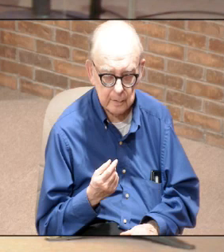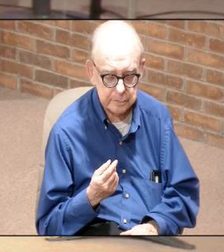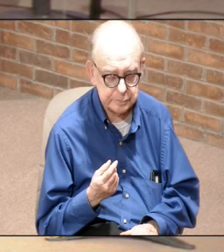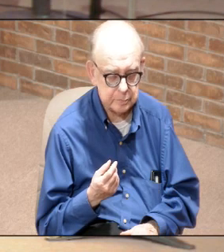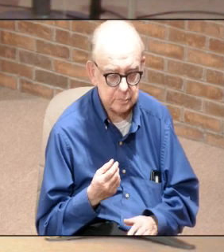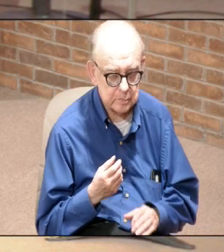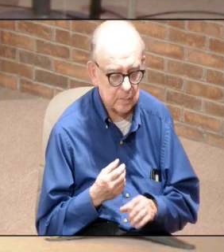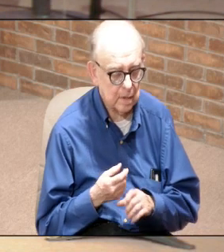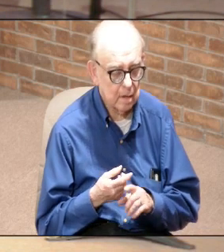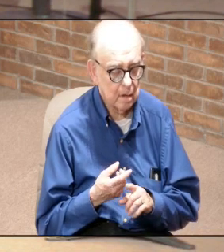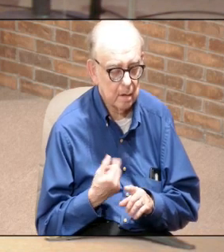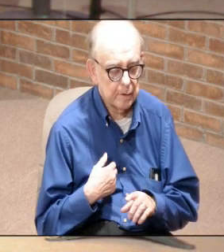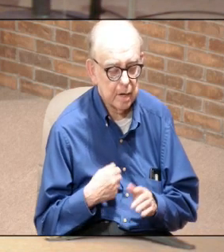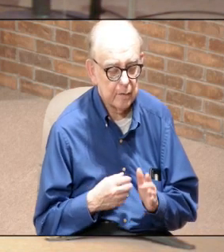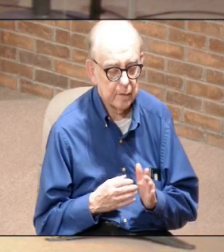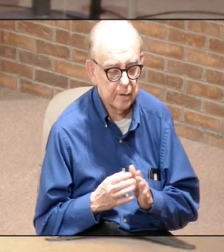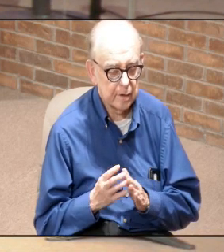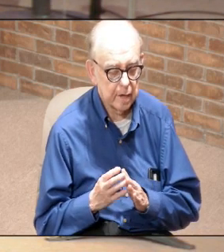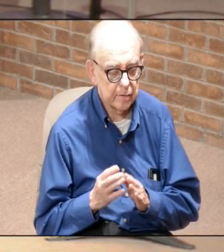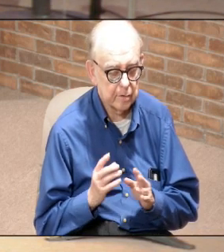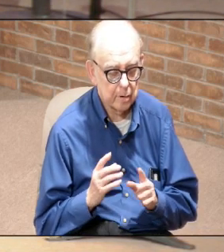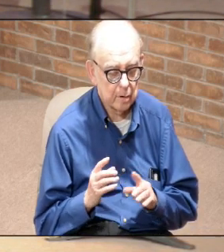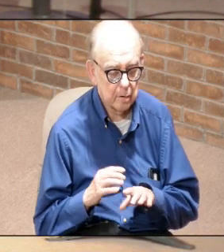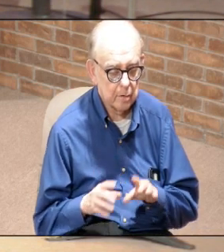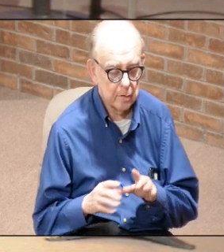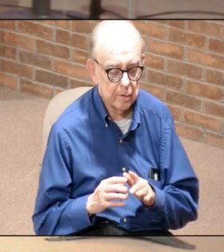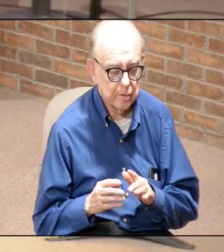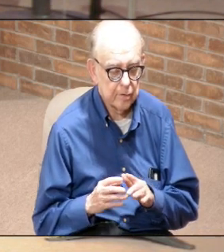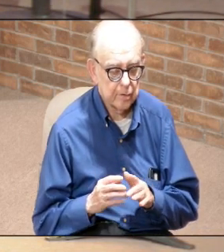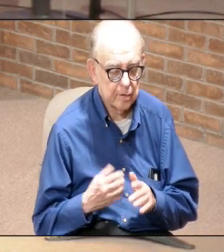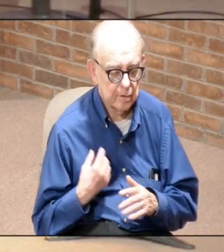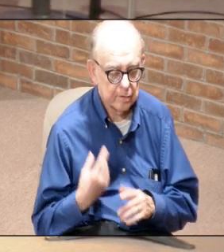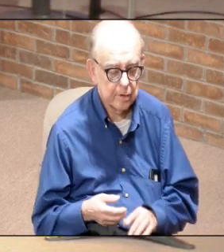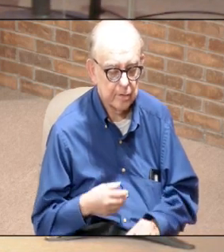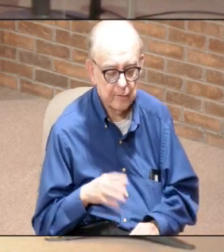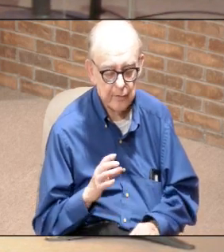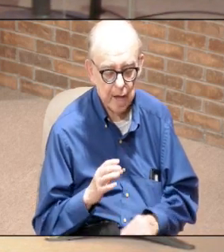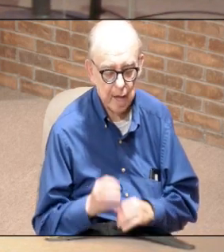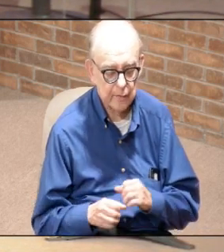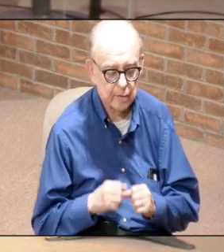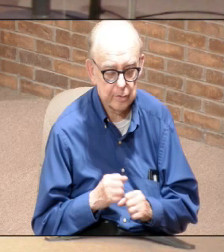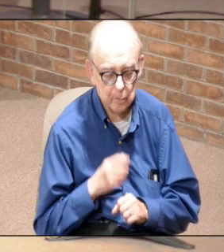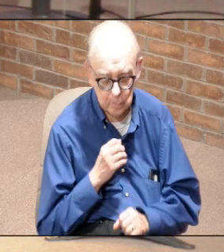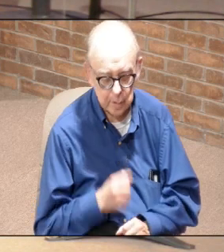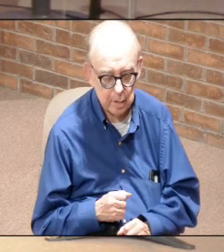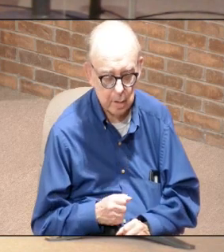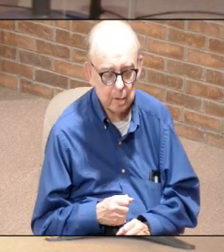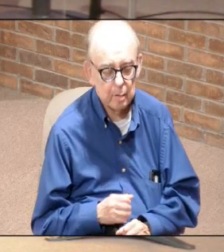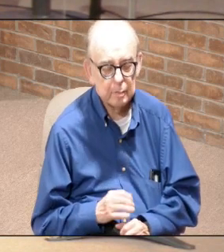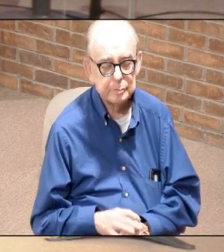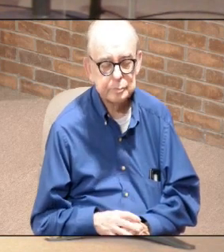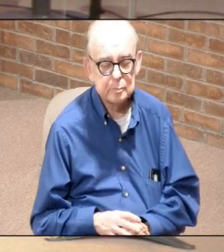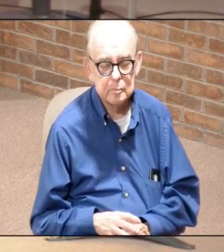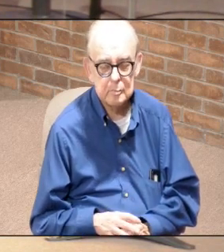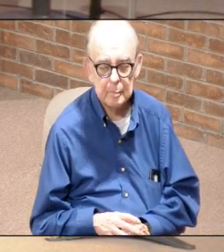from age 6. And he was at St. Jude there.